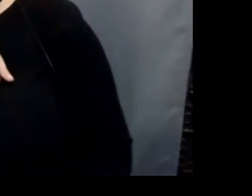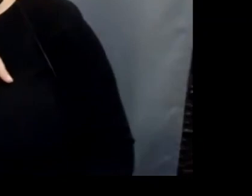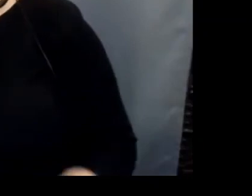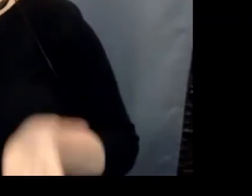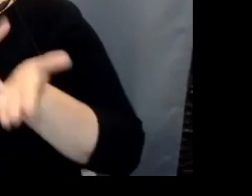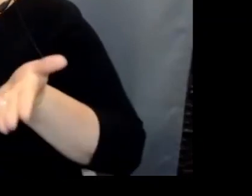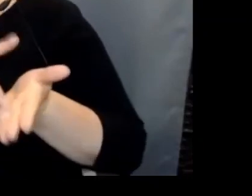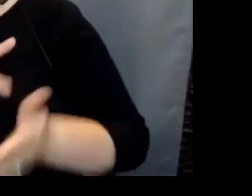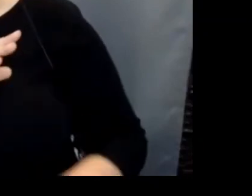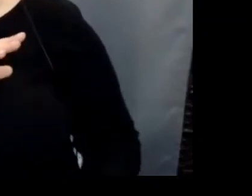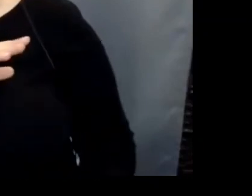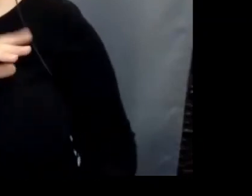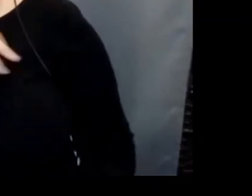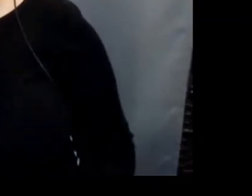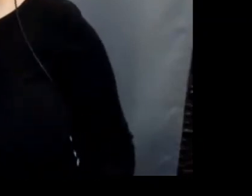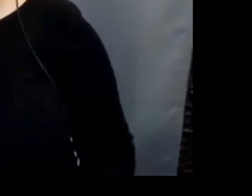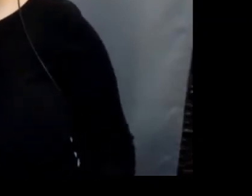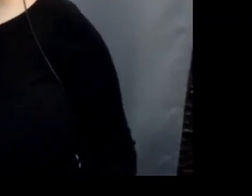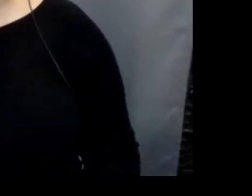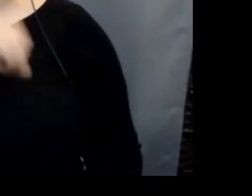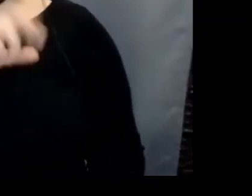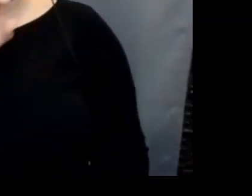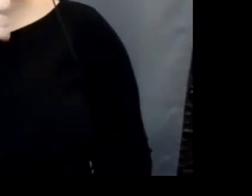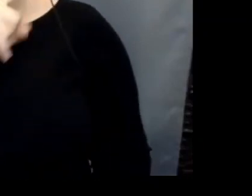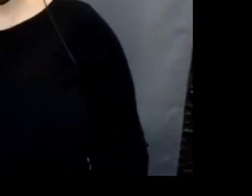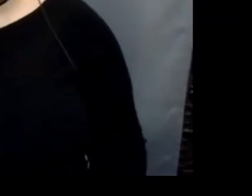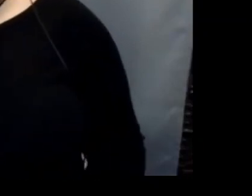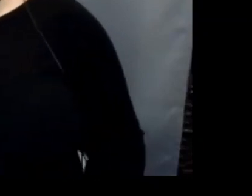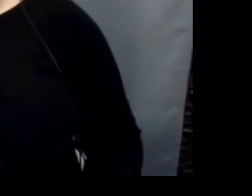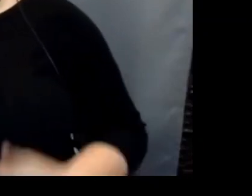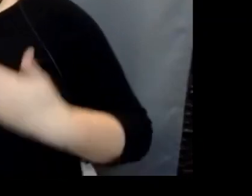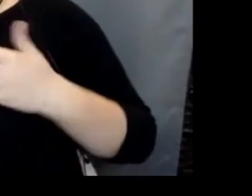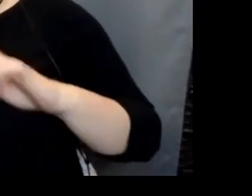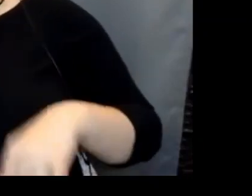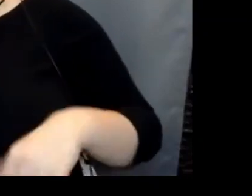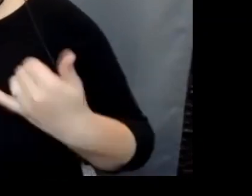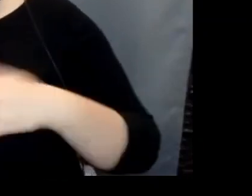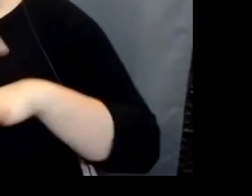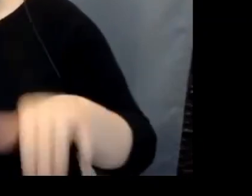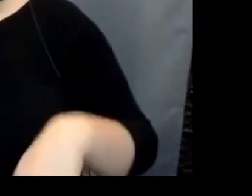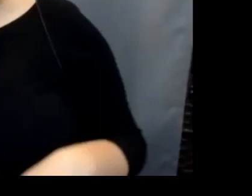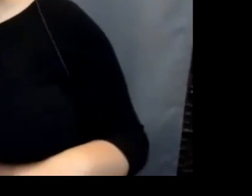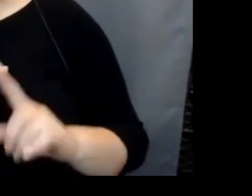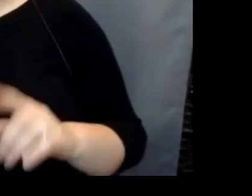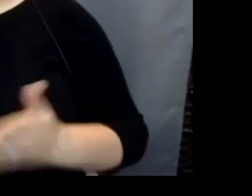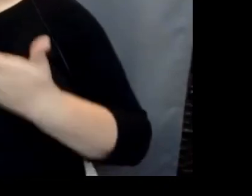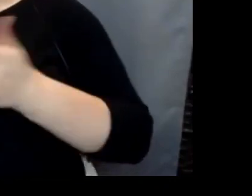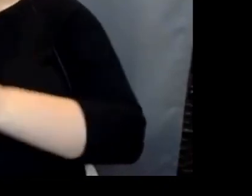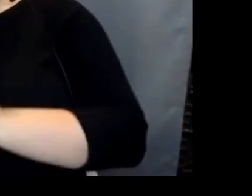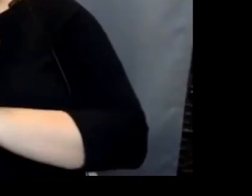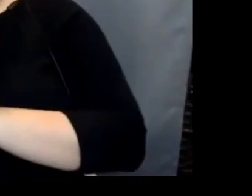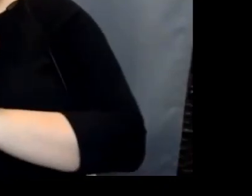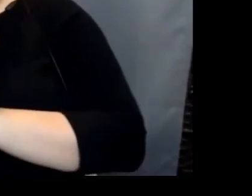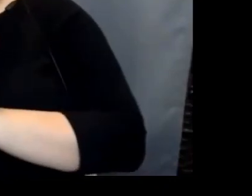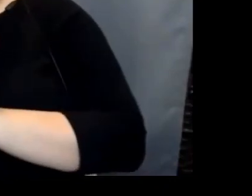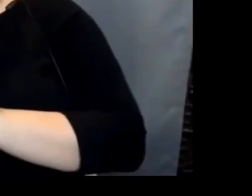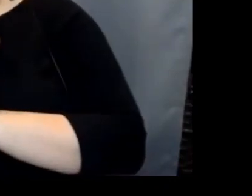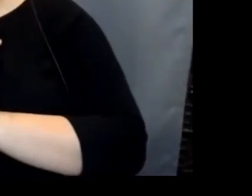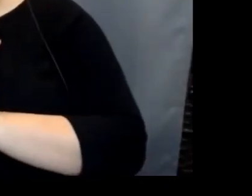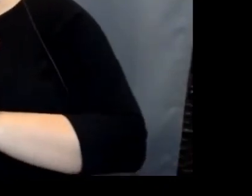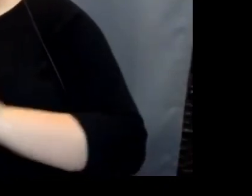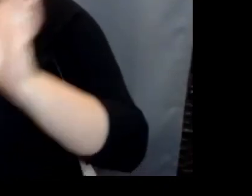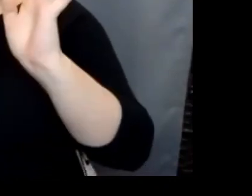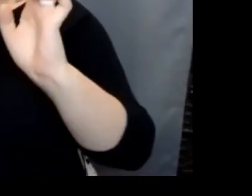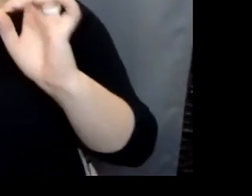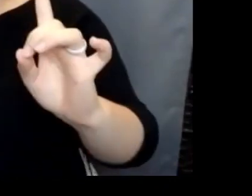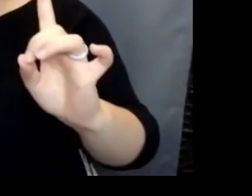All right, I think Roxanne's probably going to rely on me for all the answers today, but yeah, so here's what I'd say about student loans. Education is